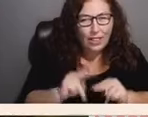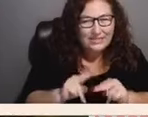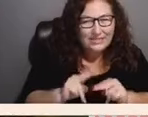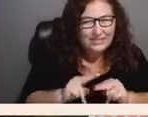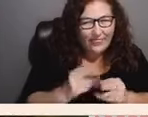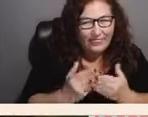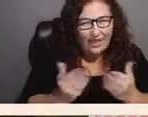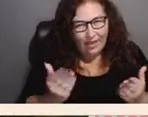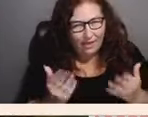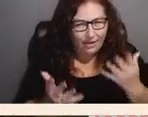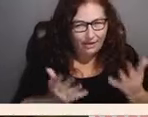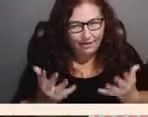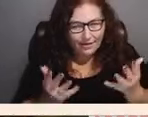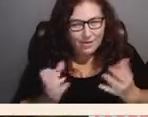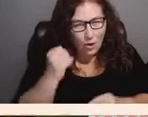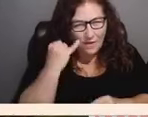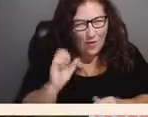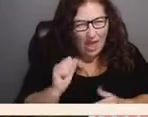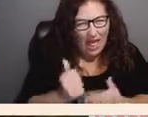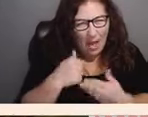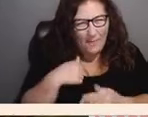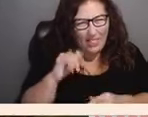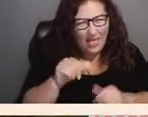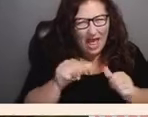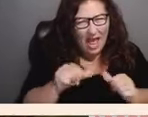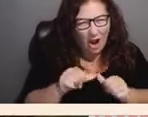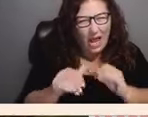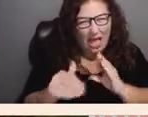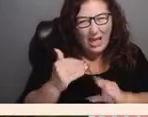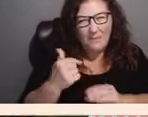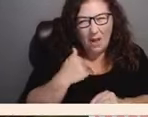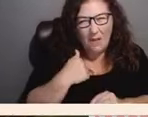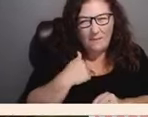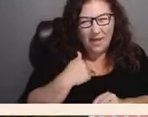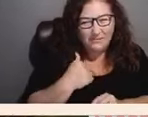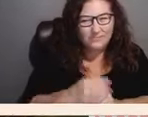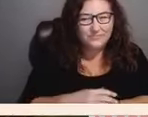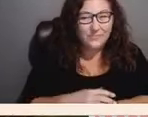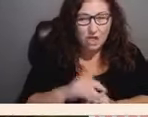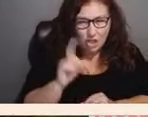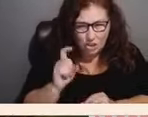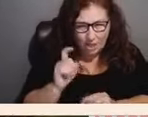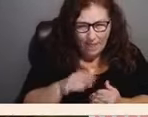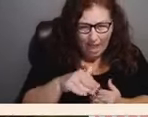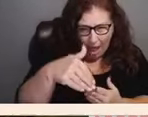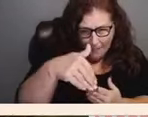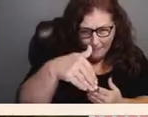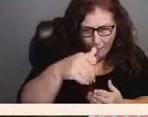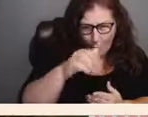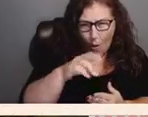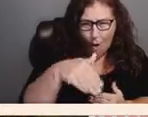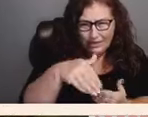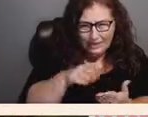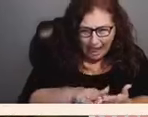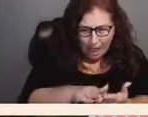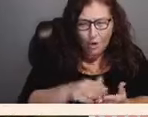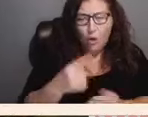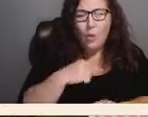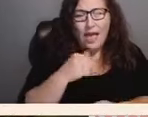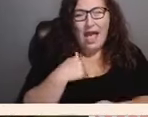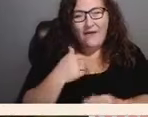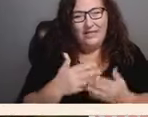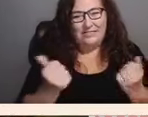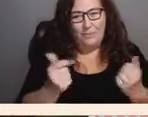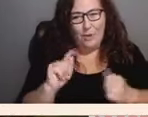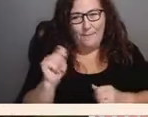can help me out in that area, send me an email. Should it be up? Should it be down? We have separate bathrooms now, so I don't have to worry about it that